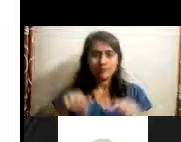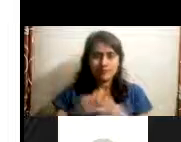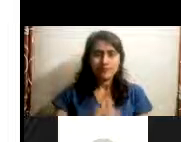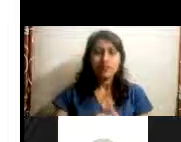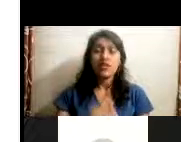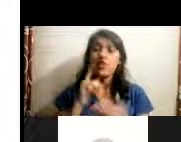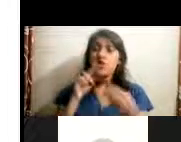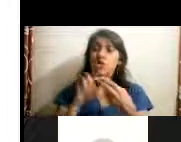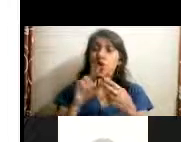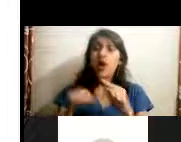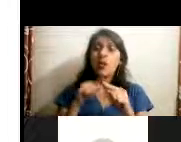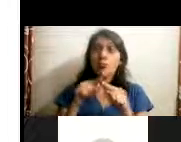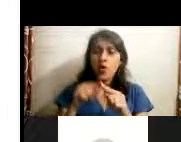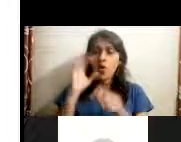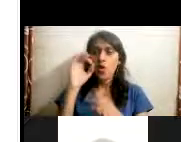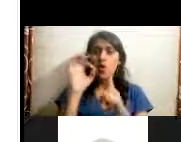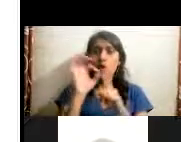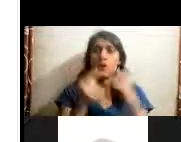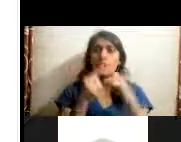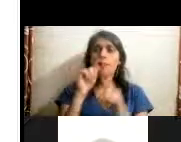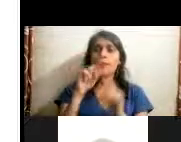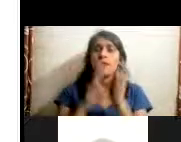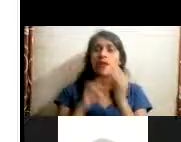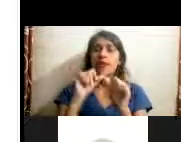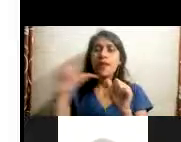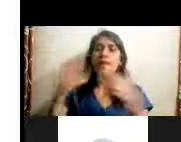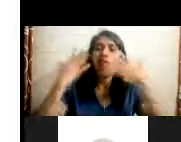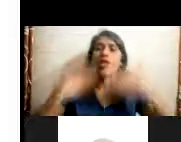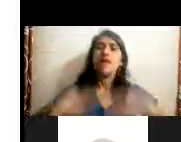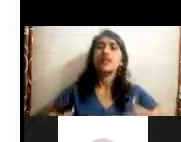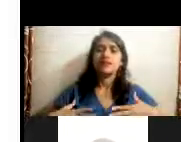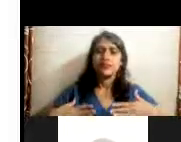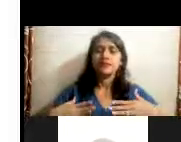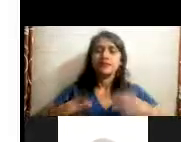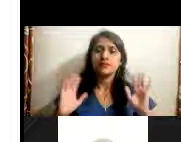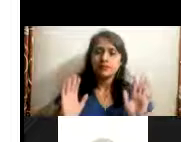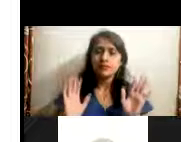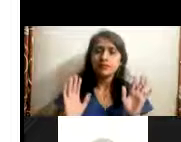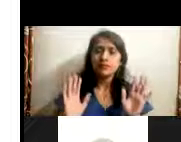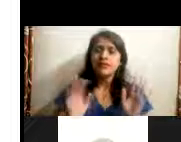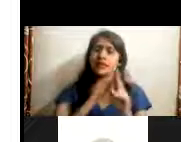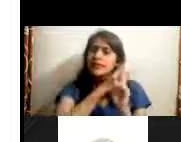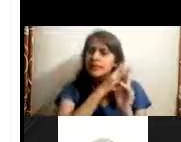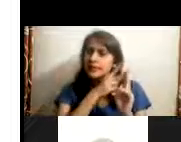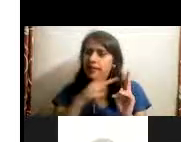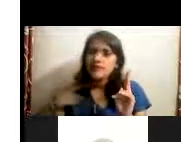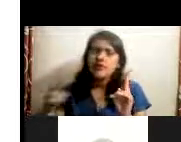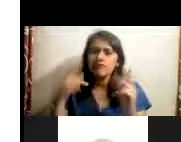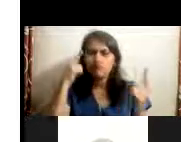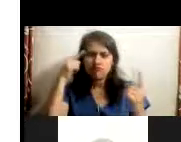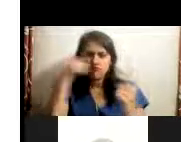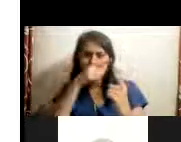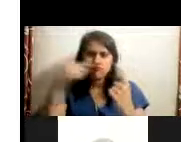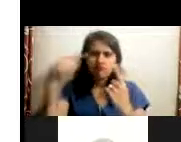optimal health of persons with disabilities, and multiple aspects that